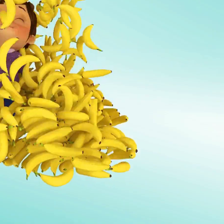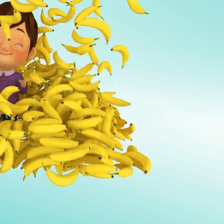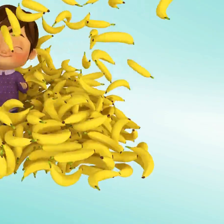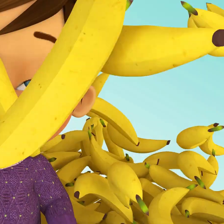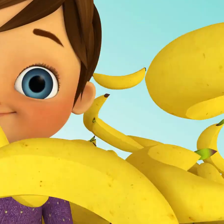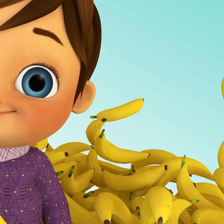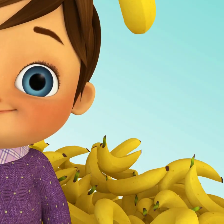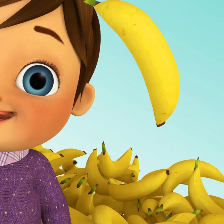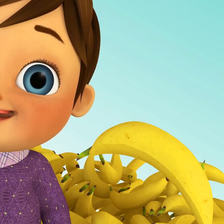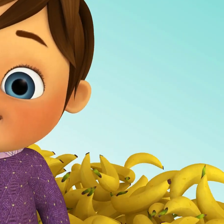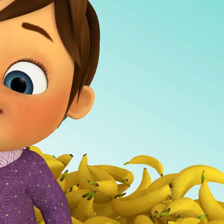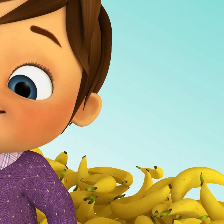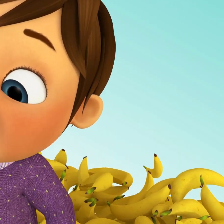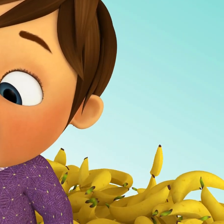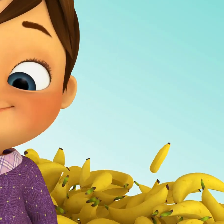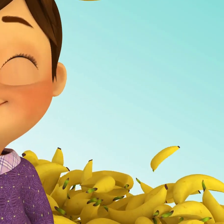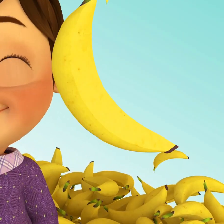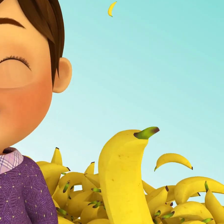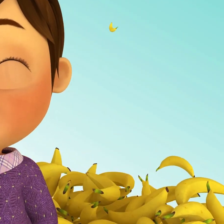foreign